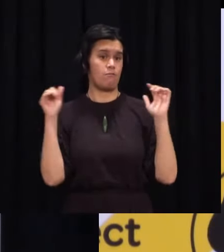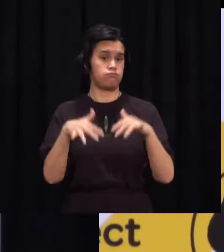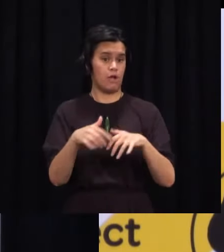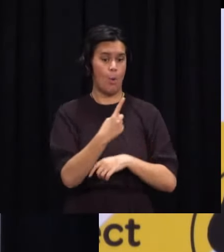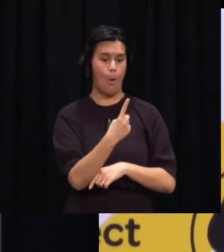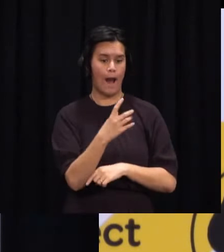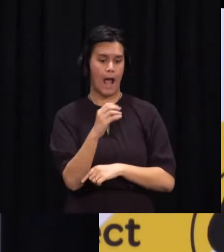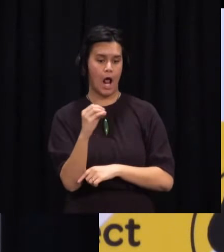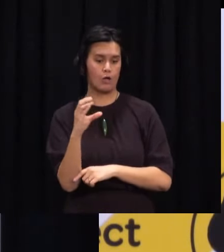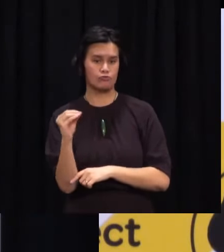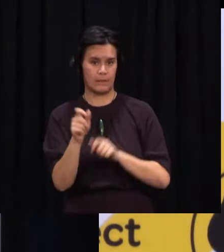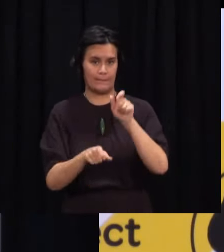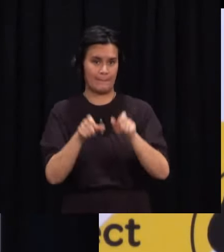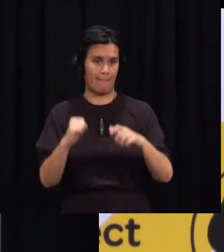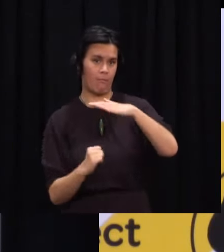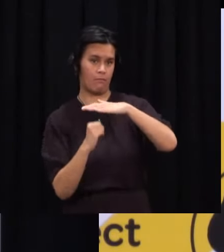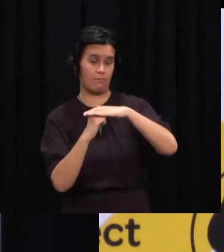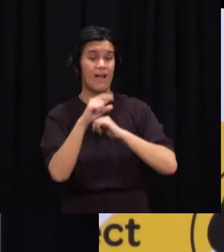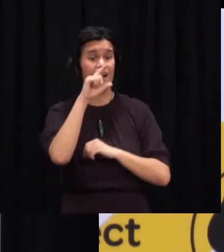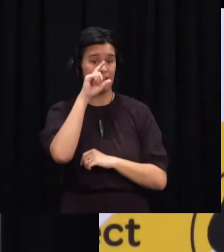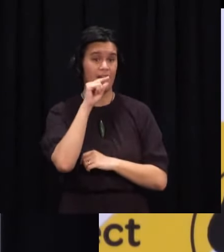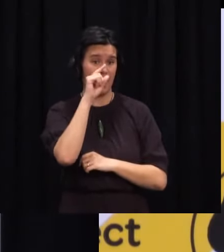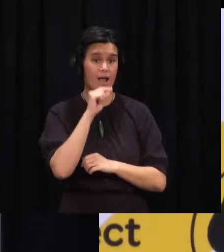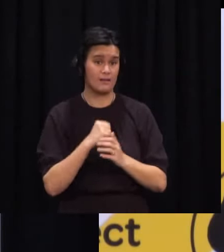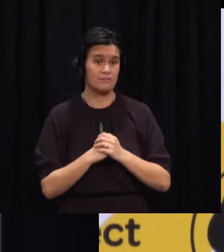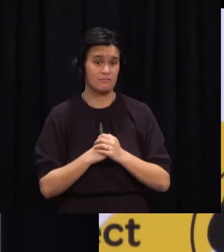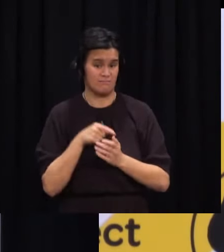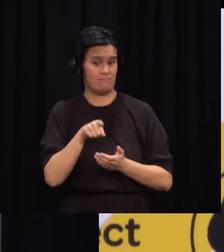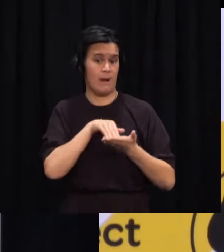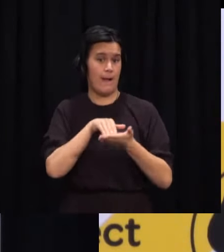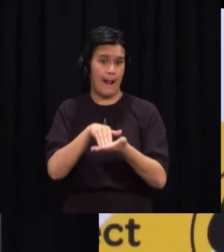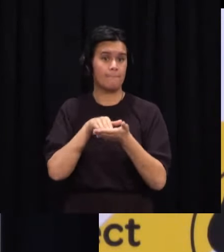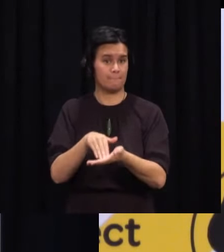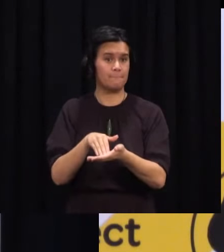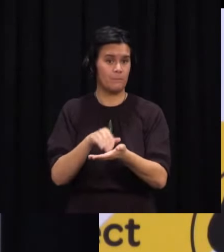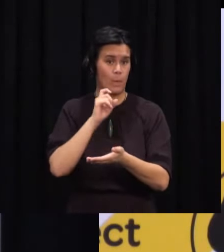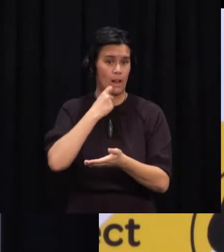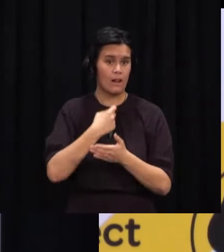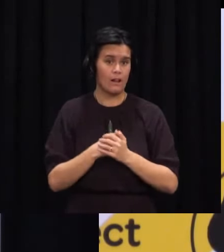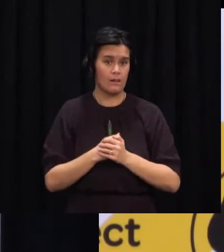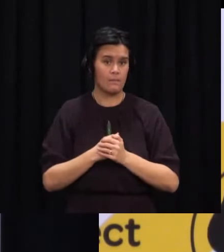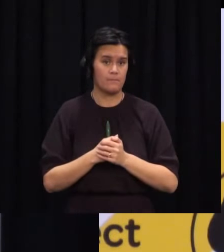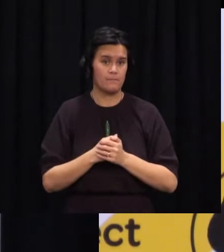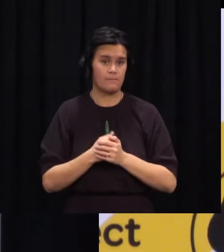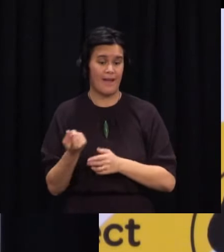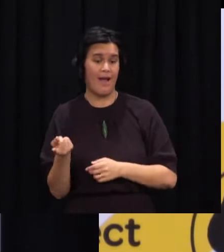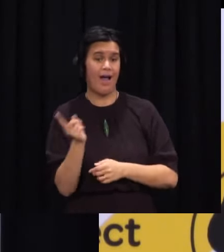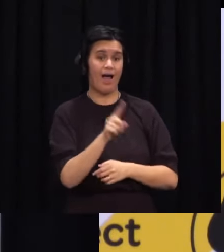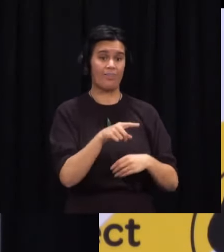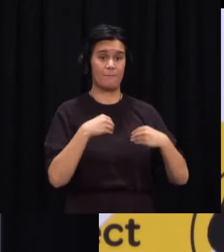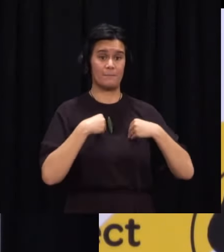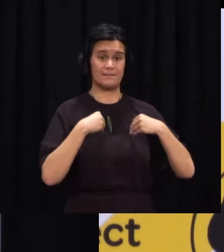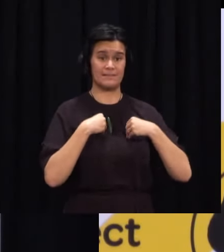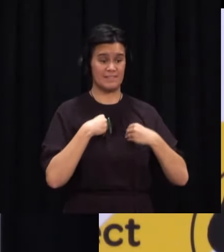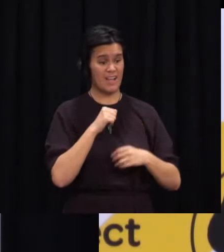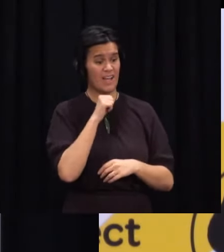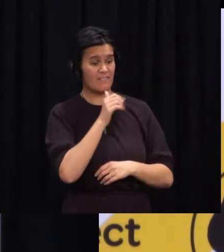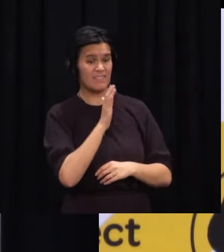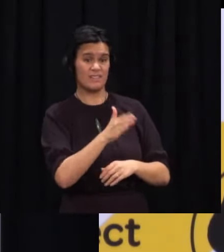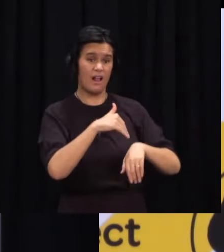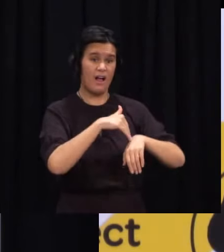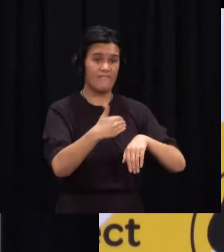of affairs in Auckland. So we've made that lift from 50 to 100. I do think that will make a difference. For other businesses directly affected by level 3, they can